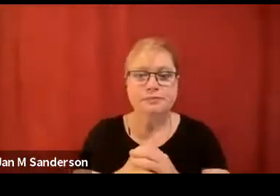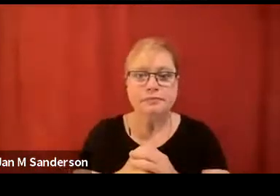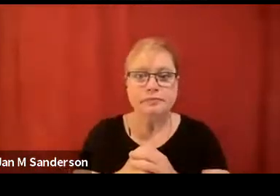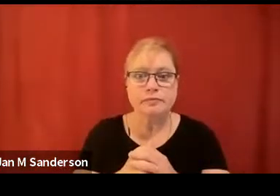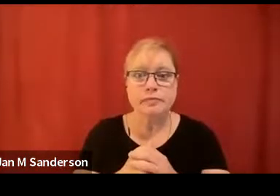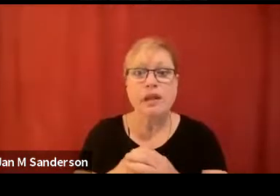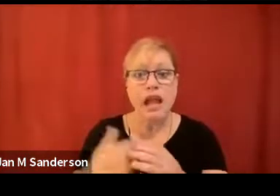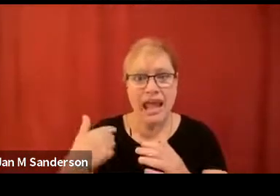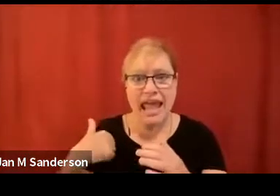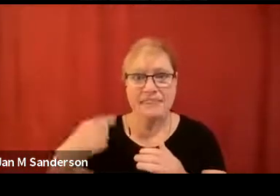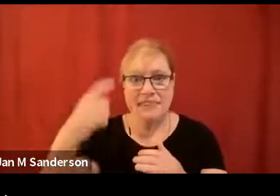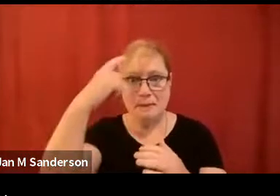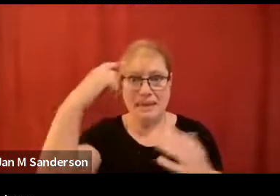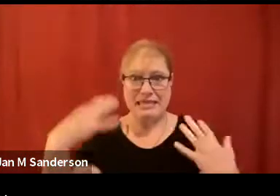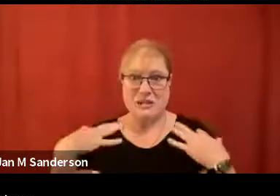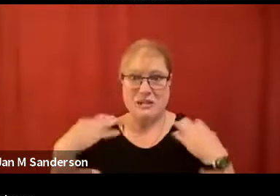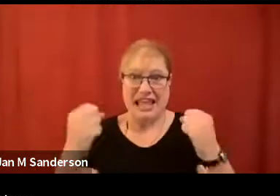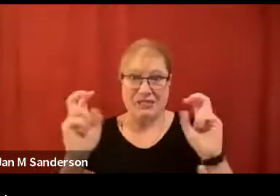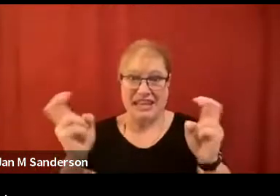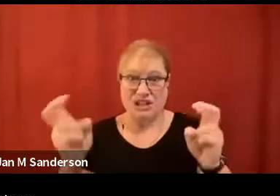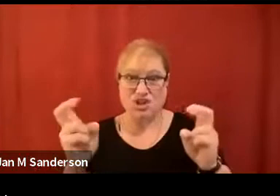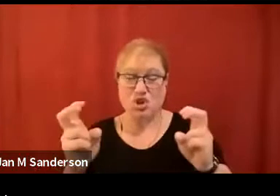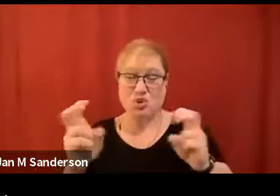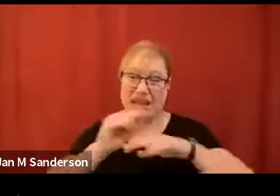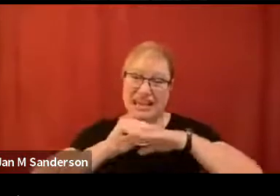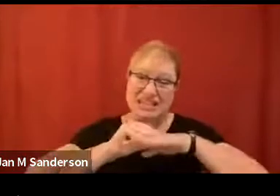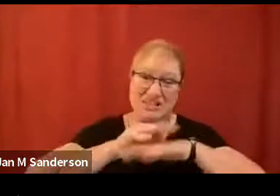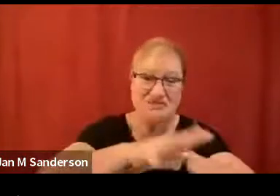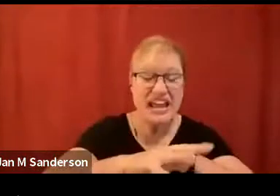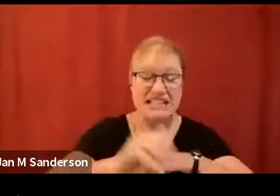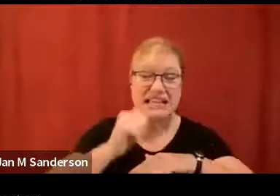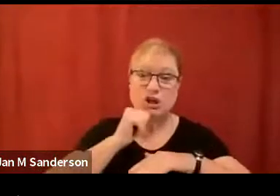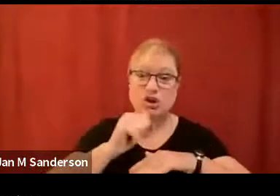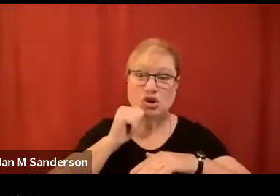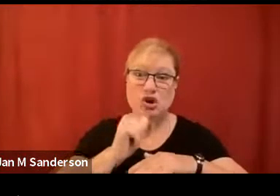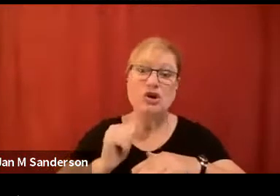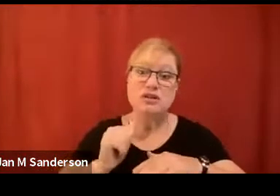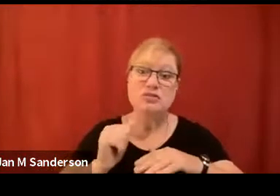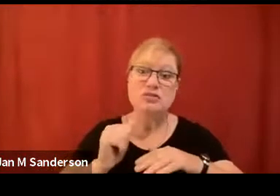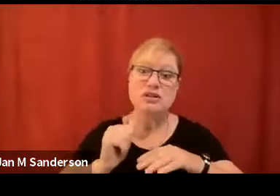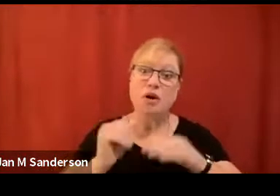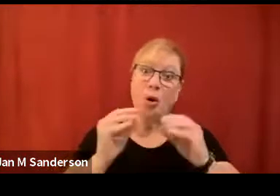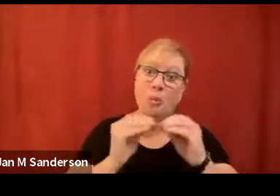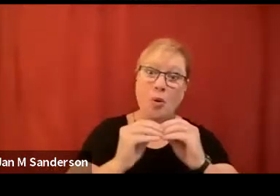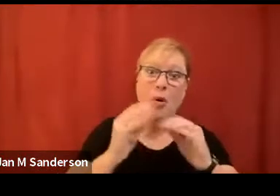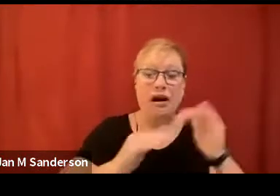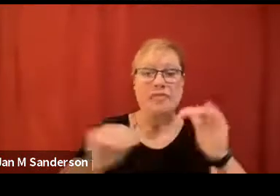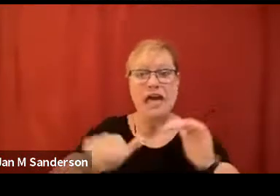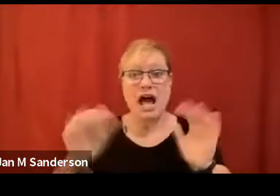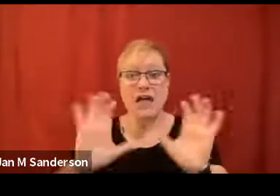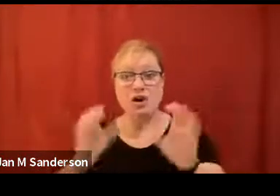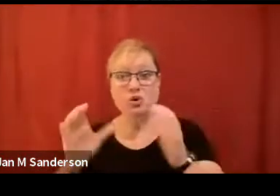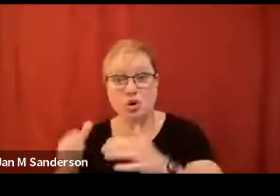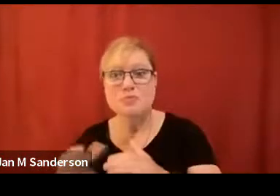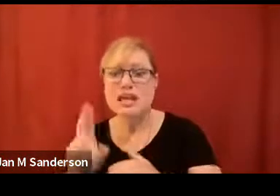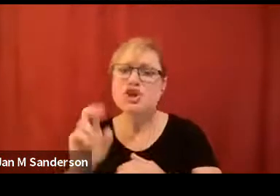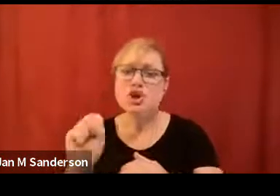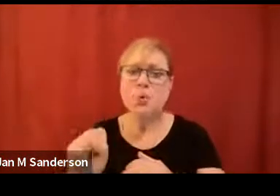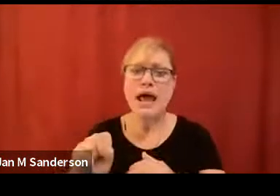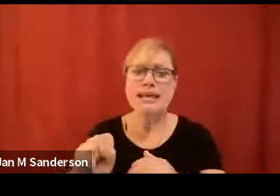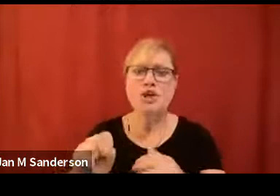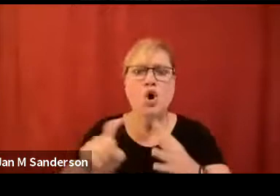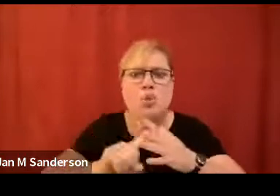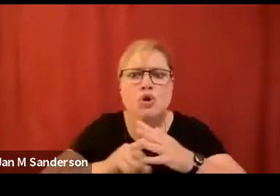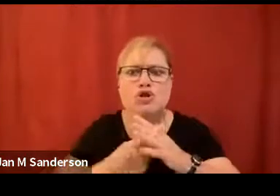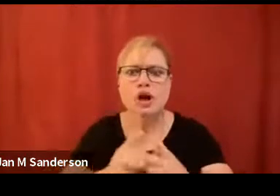affecting girls globally. And I think here in the US, we actually have started to talk about this more openly, but there are places around